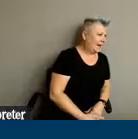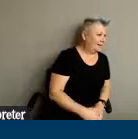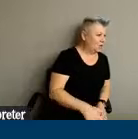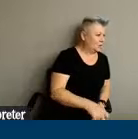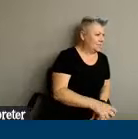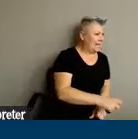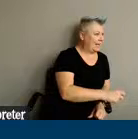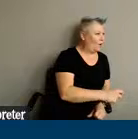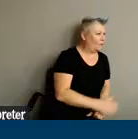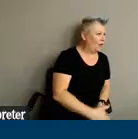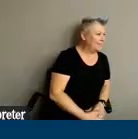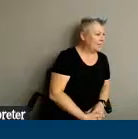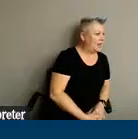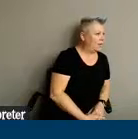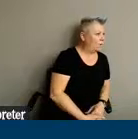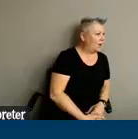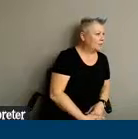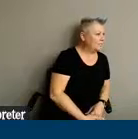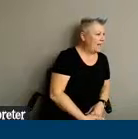That's right.